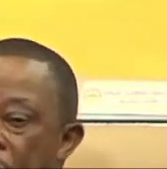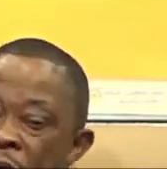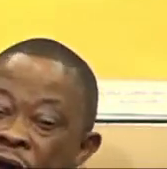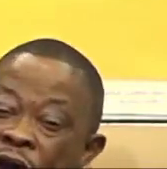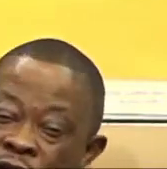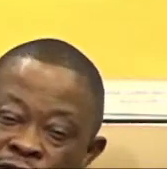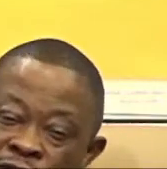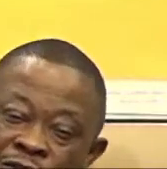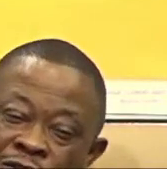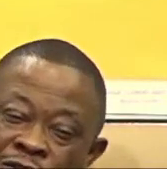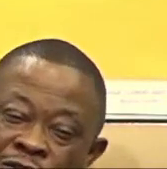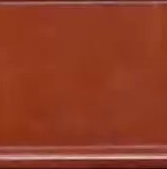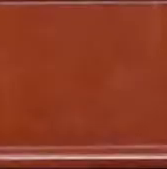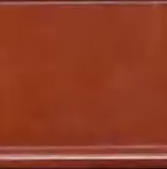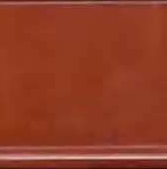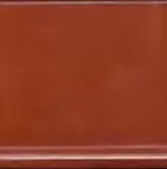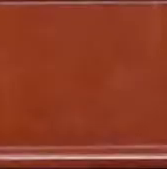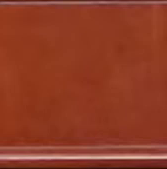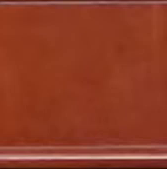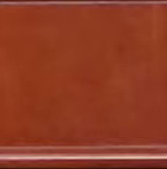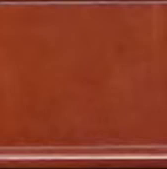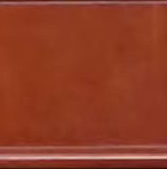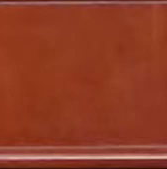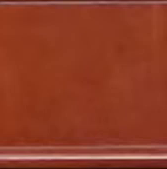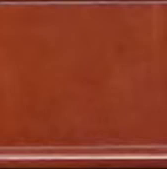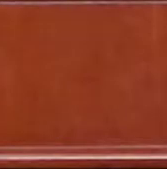Very well. Thank you. I'm guided.